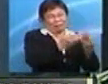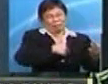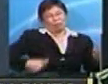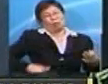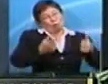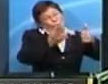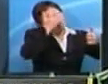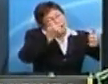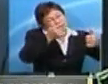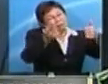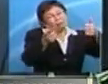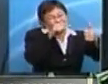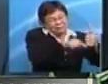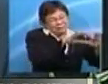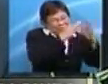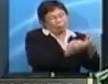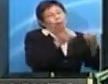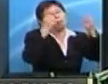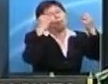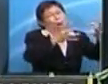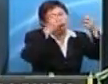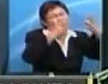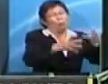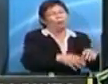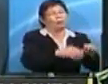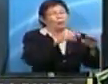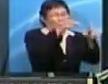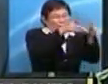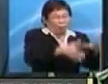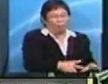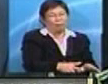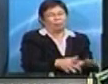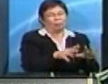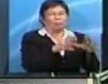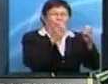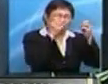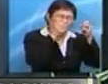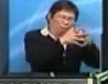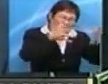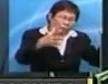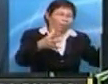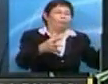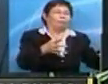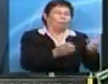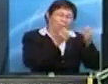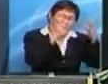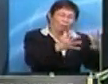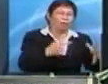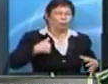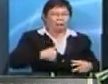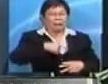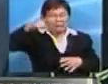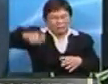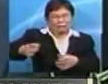of the number of passengers involving the Chinese family is bigger than the rest. And secondly, we need to engage